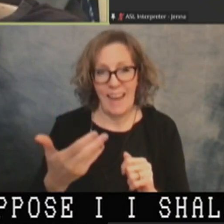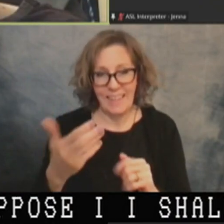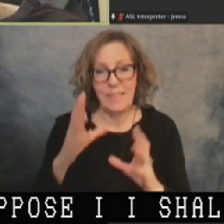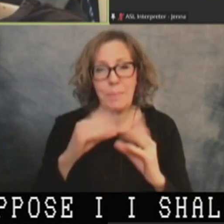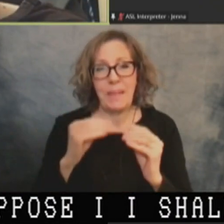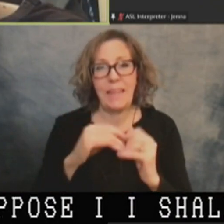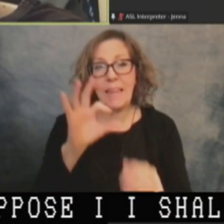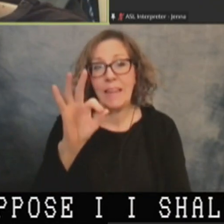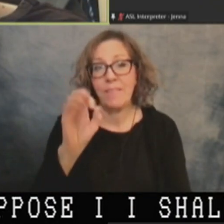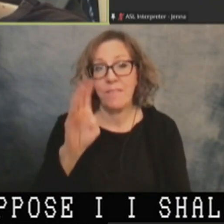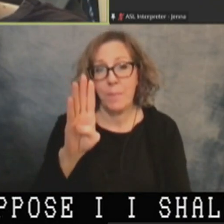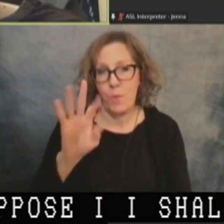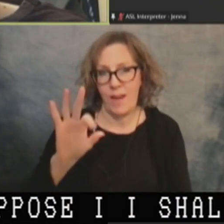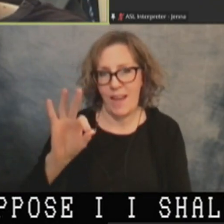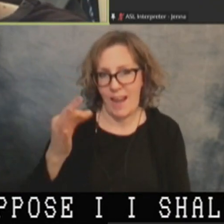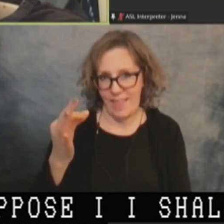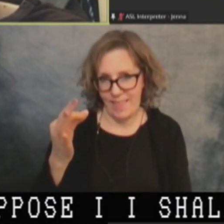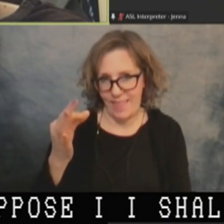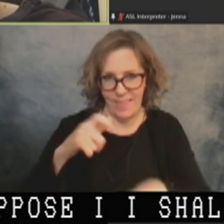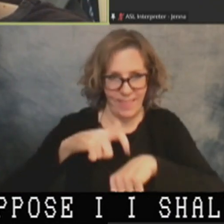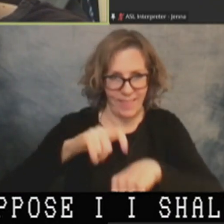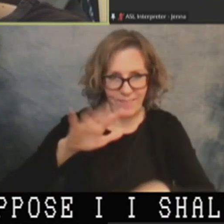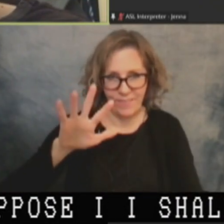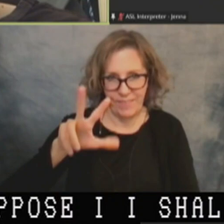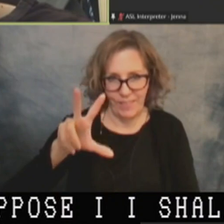9th at